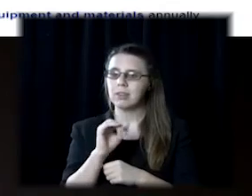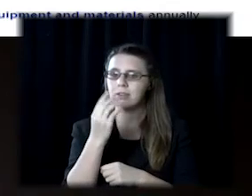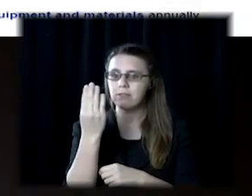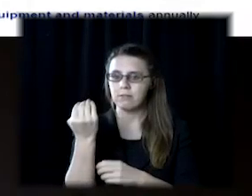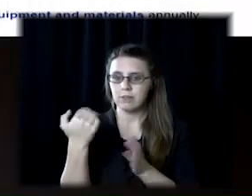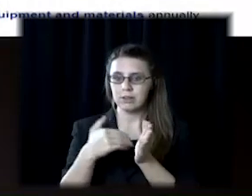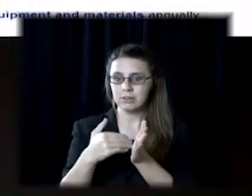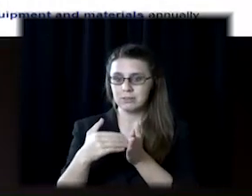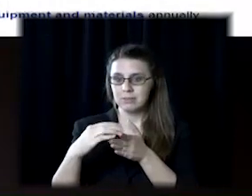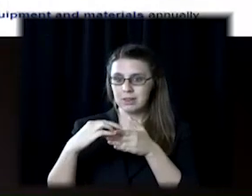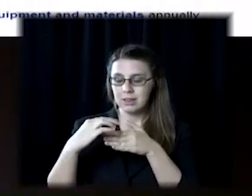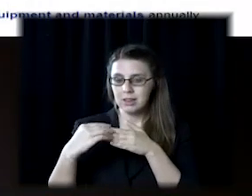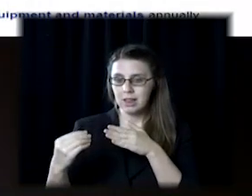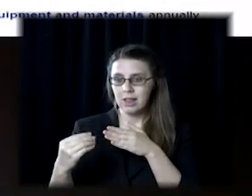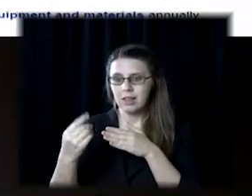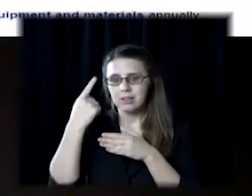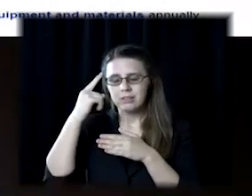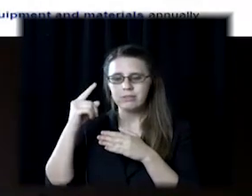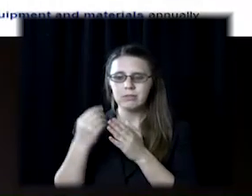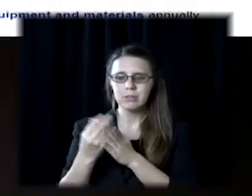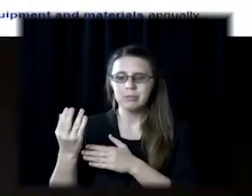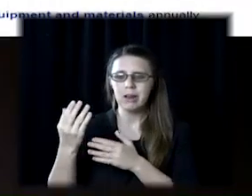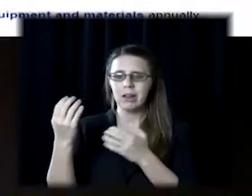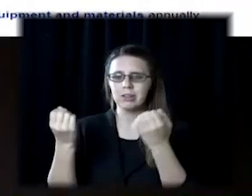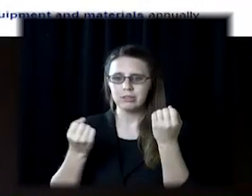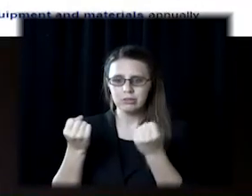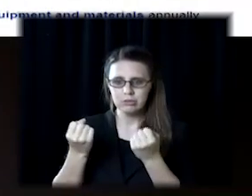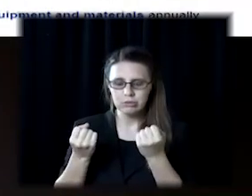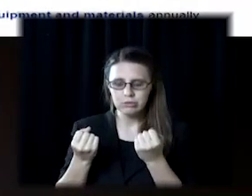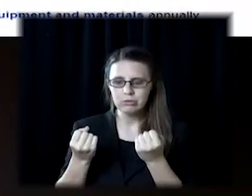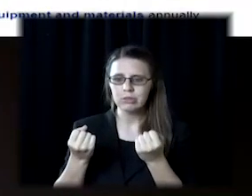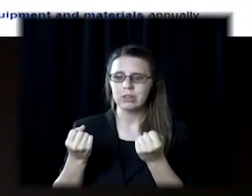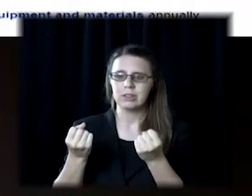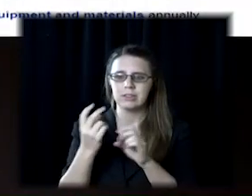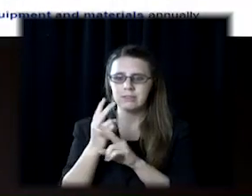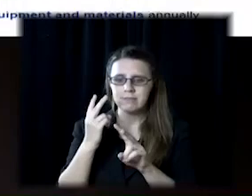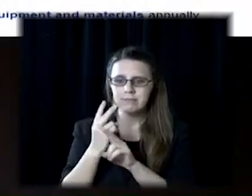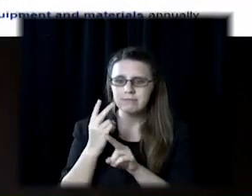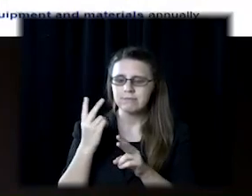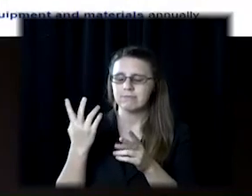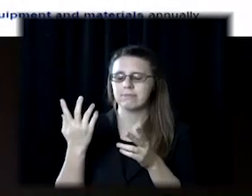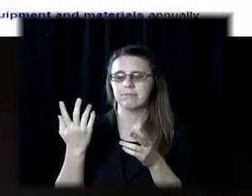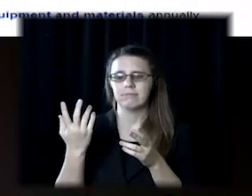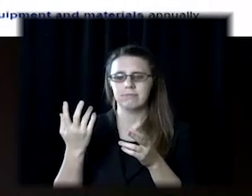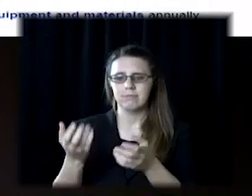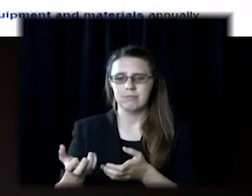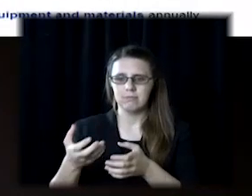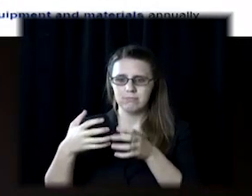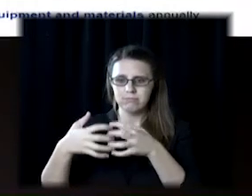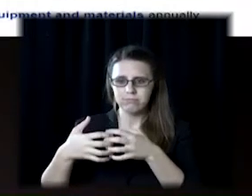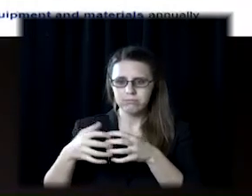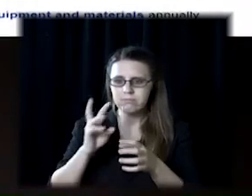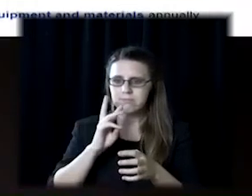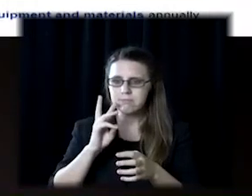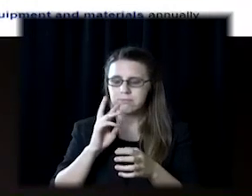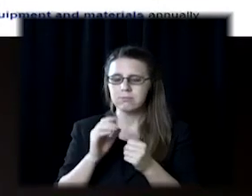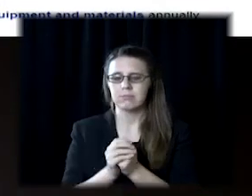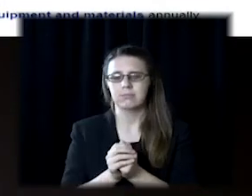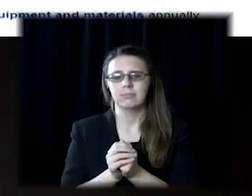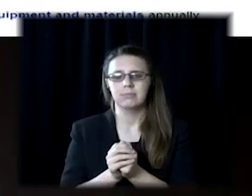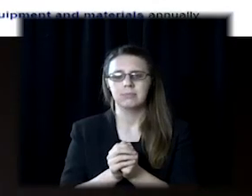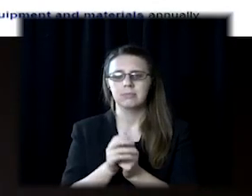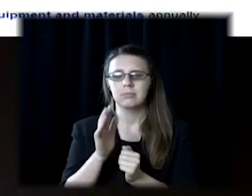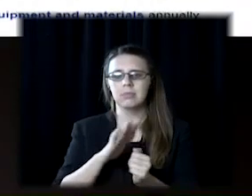capital expenditures for fire pumps, vans, trucks, again, the needs that were described at the public hearing, as well as almost